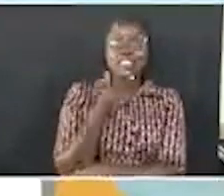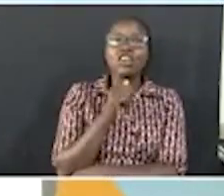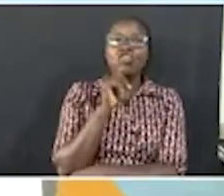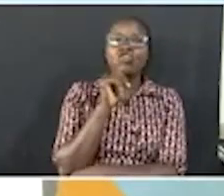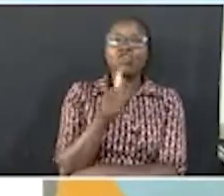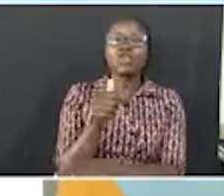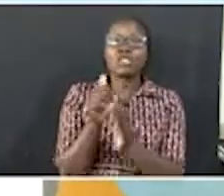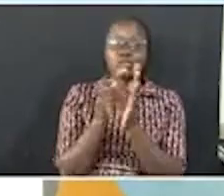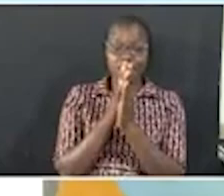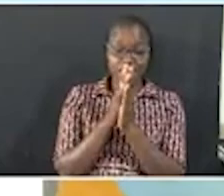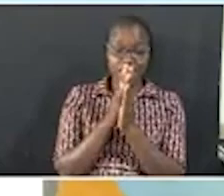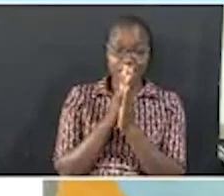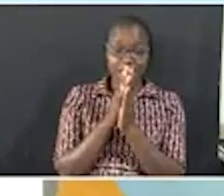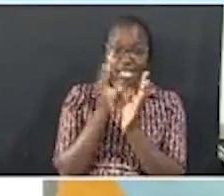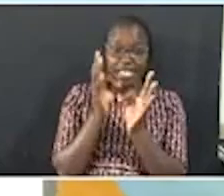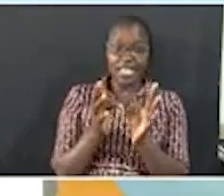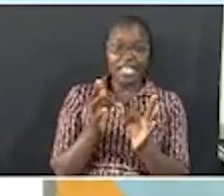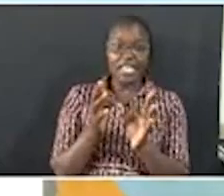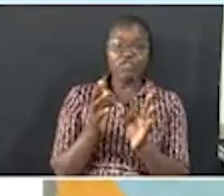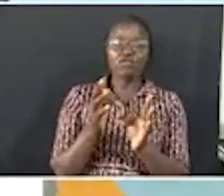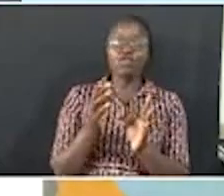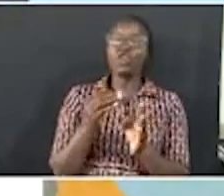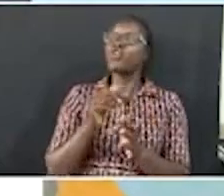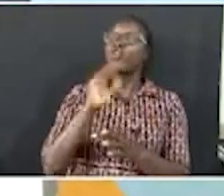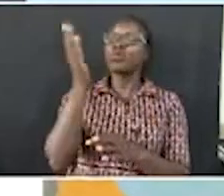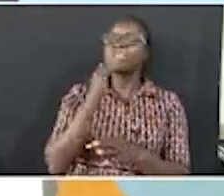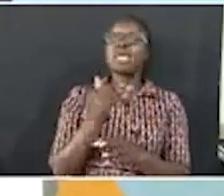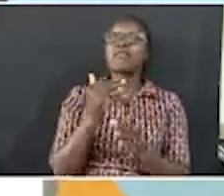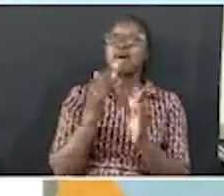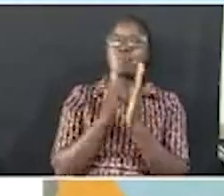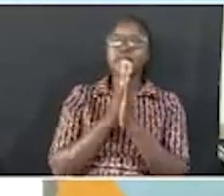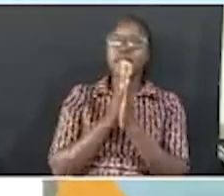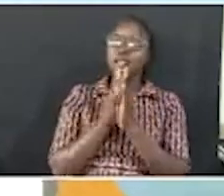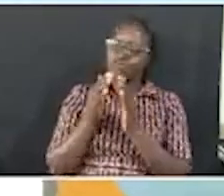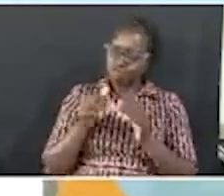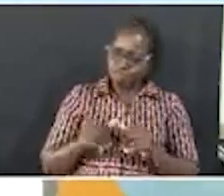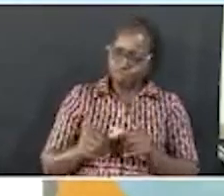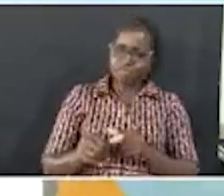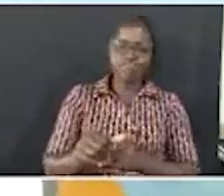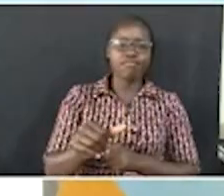don't pray if you won't pray all the way.